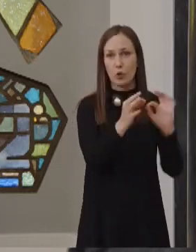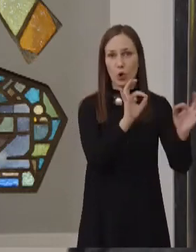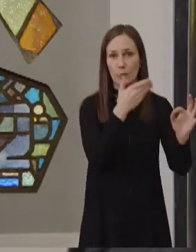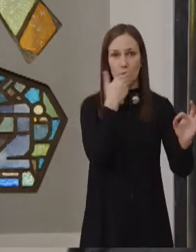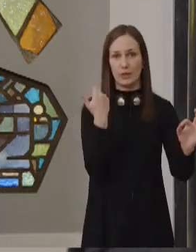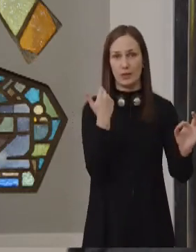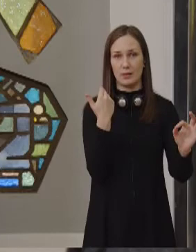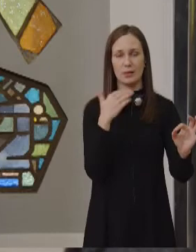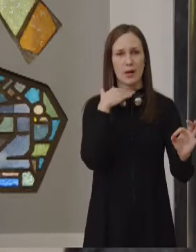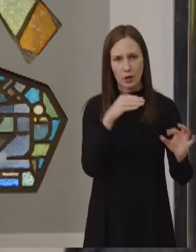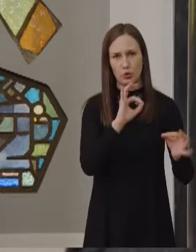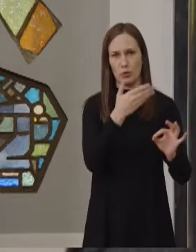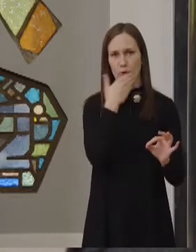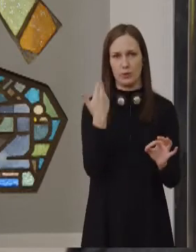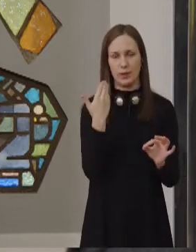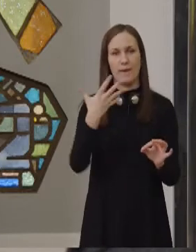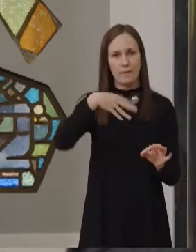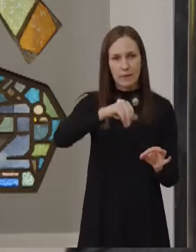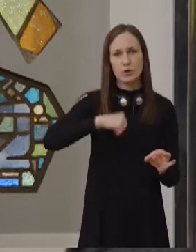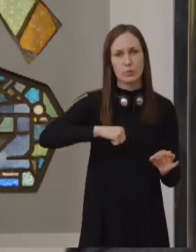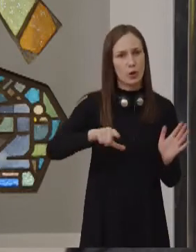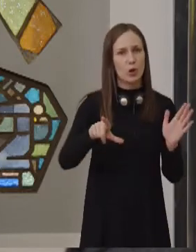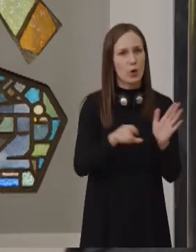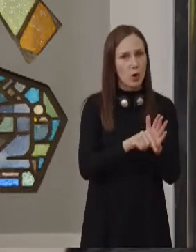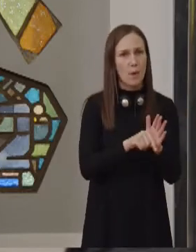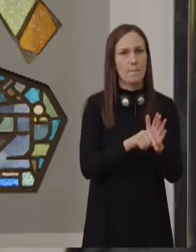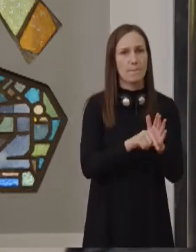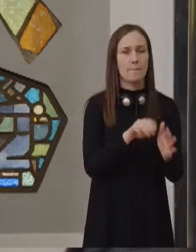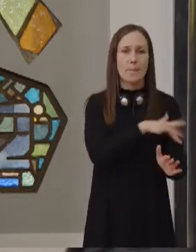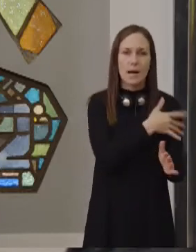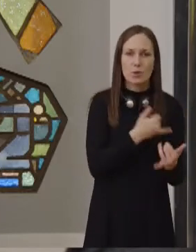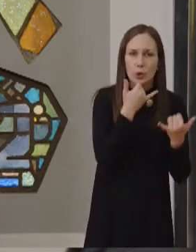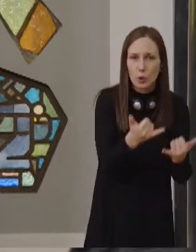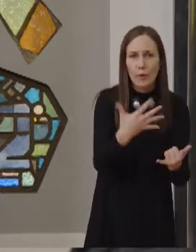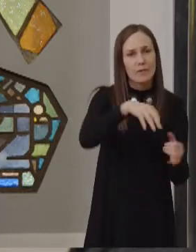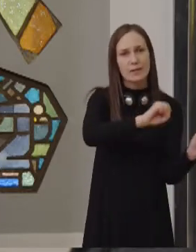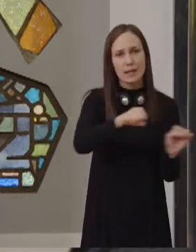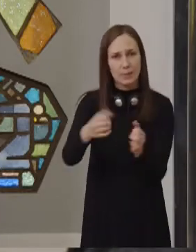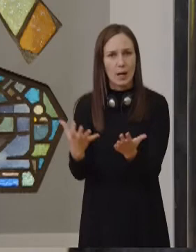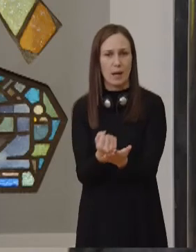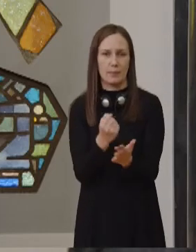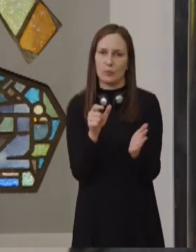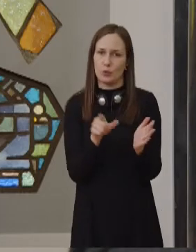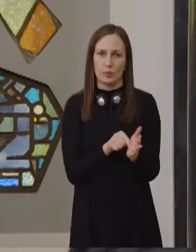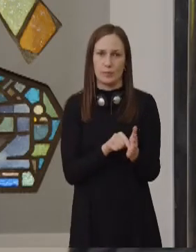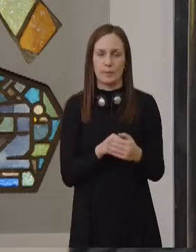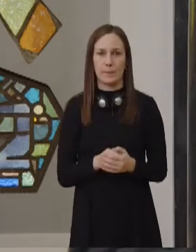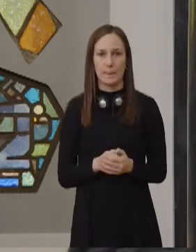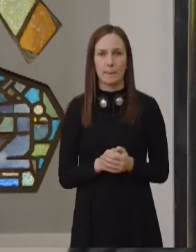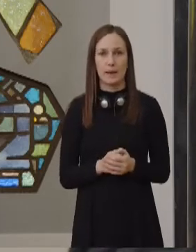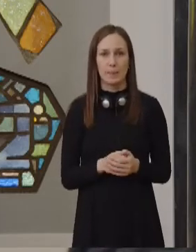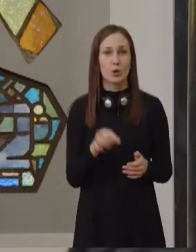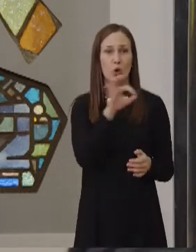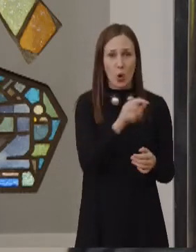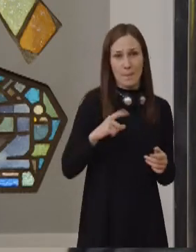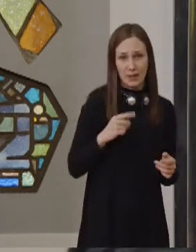As I have said, it's not normal to have the situation like that because everyone should be eligible to all the services.